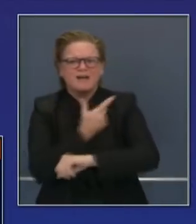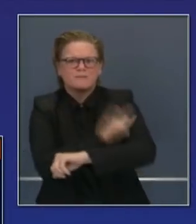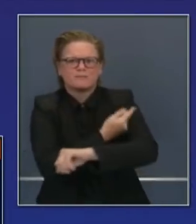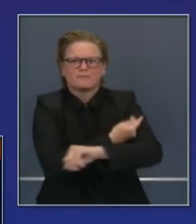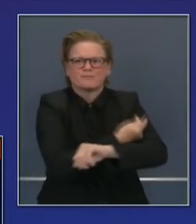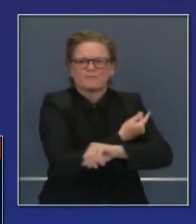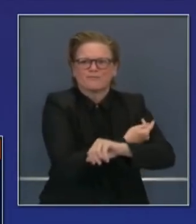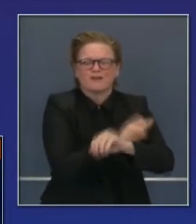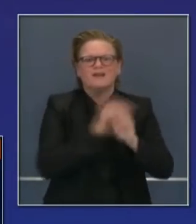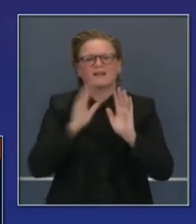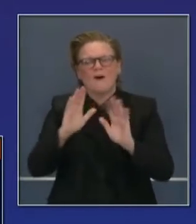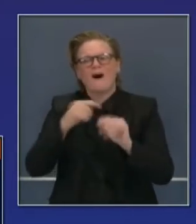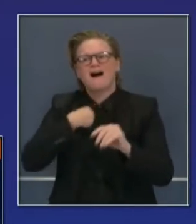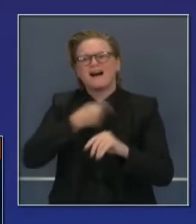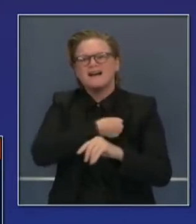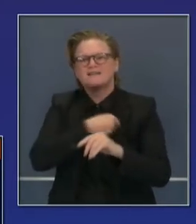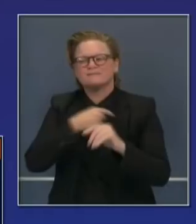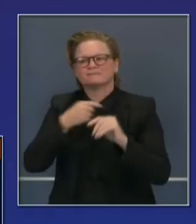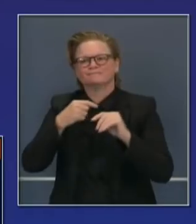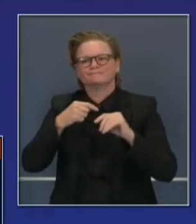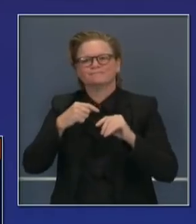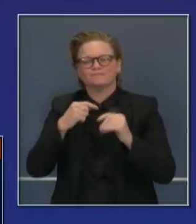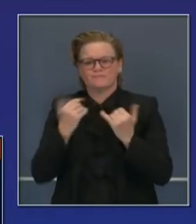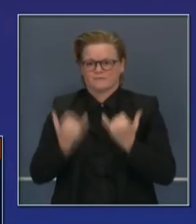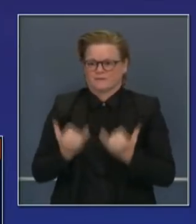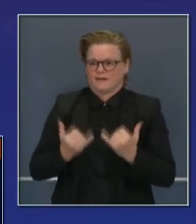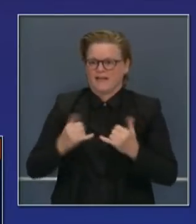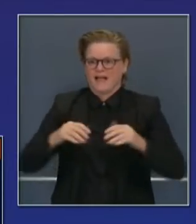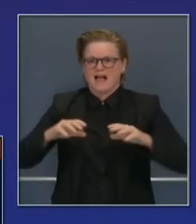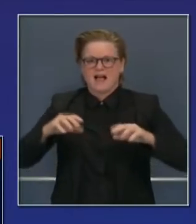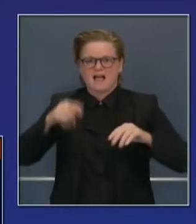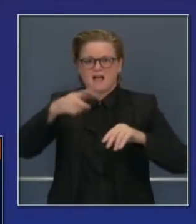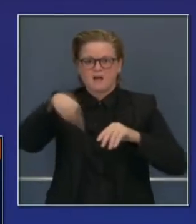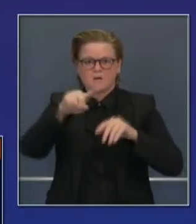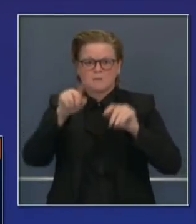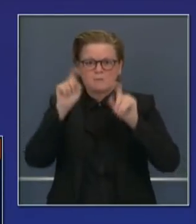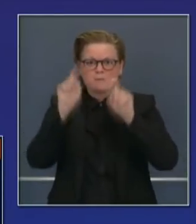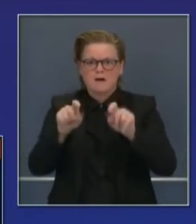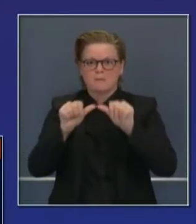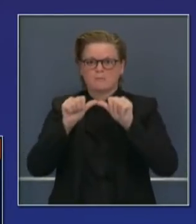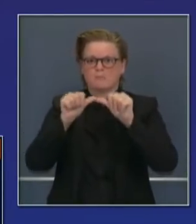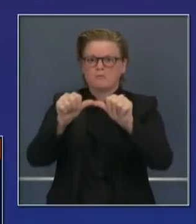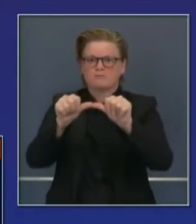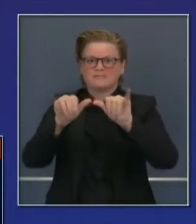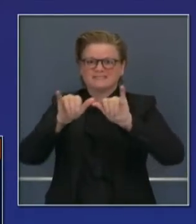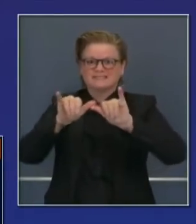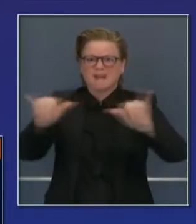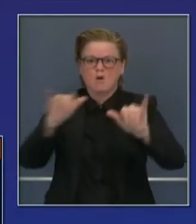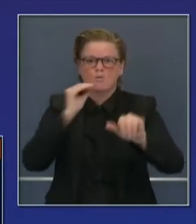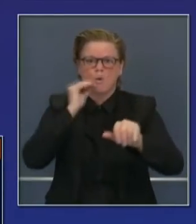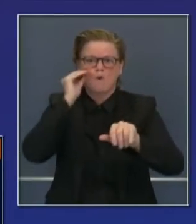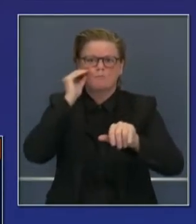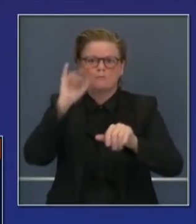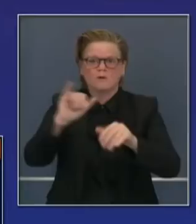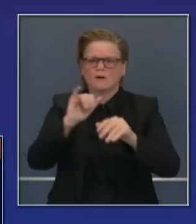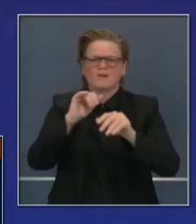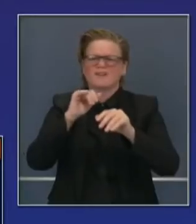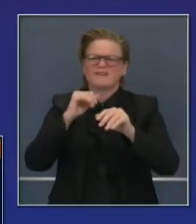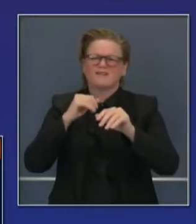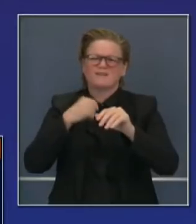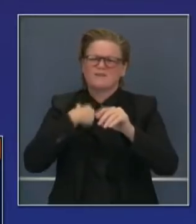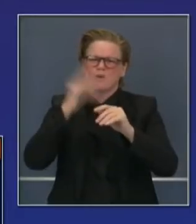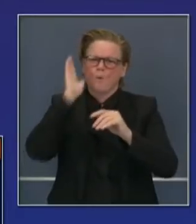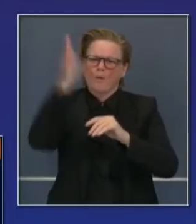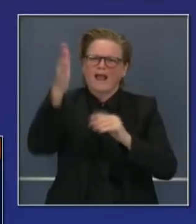do this once again, but we really all need to step up. We need to meet this moment head on, and we need to do everything